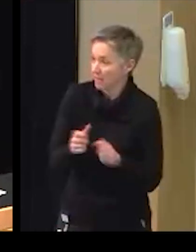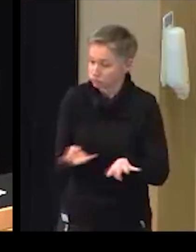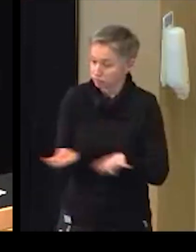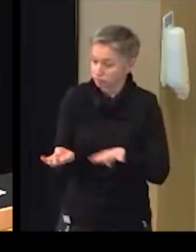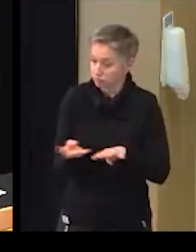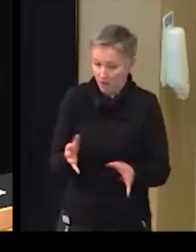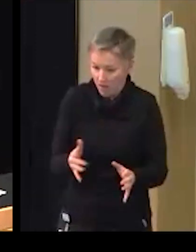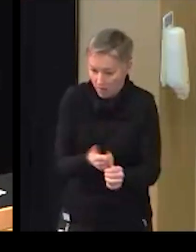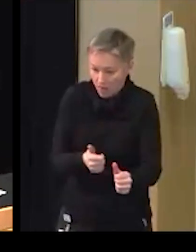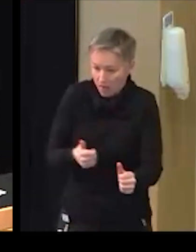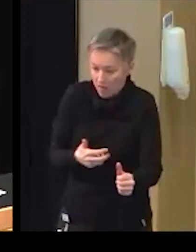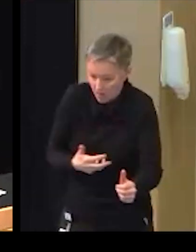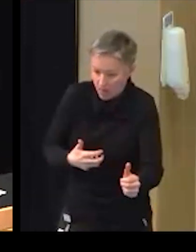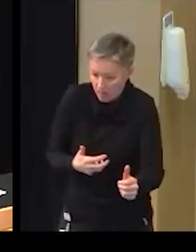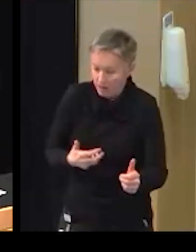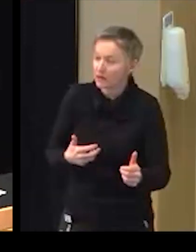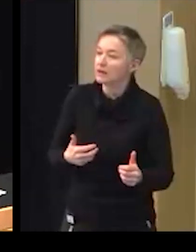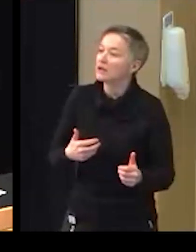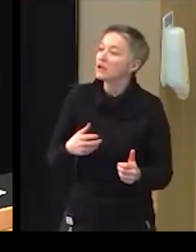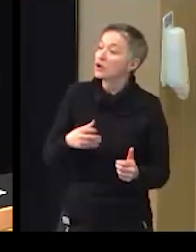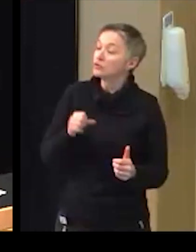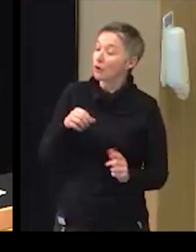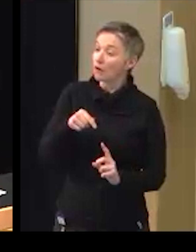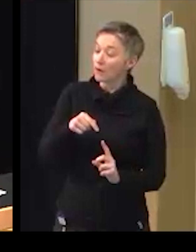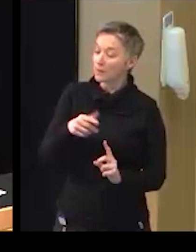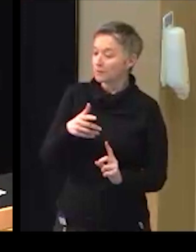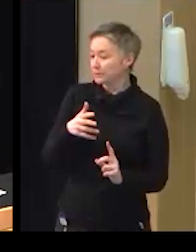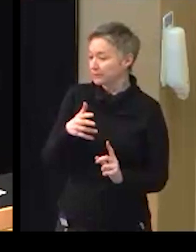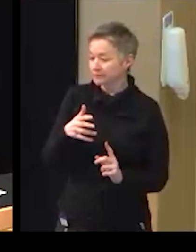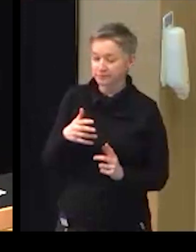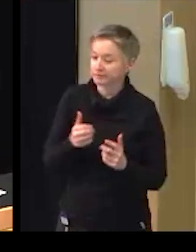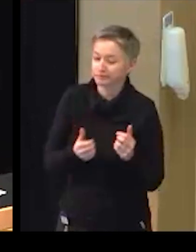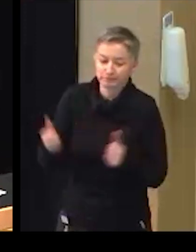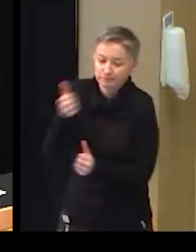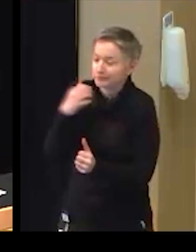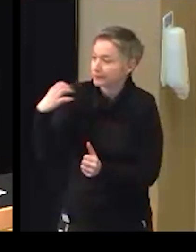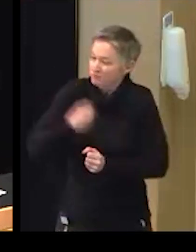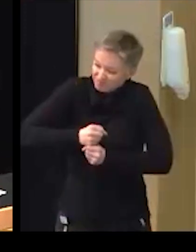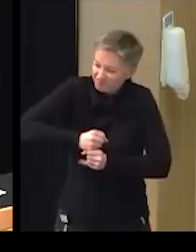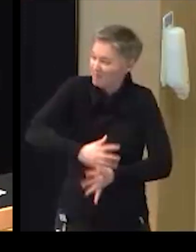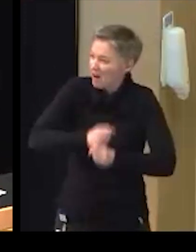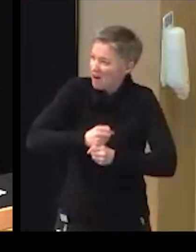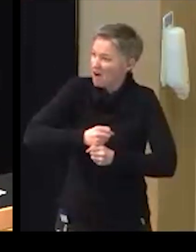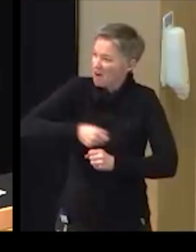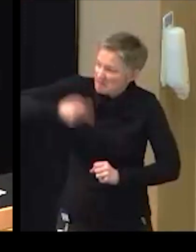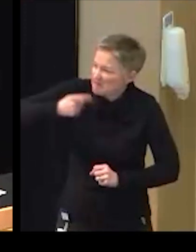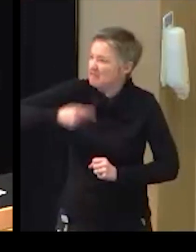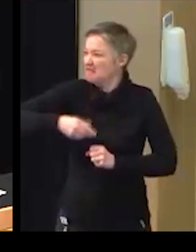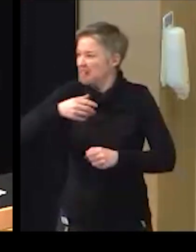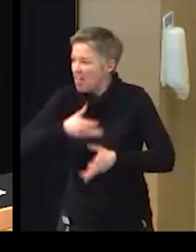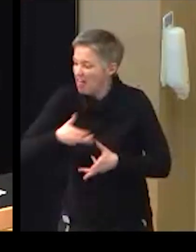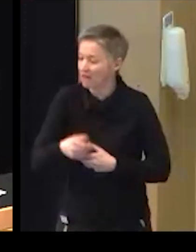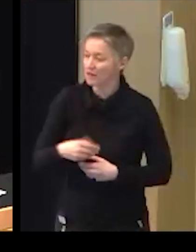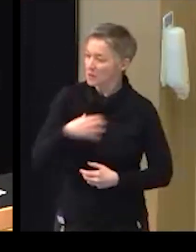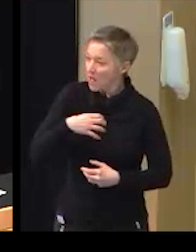the assembly line and received a lot of barrage of yelling, screaming at him, to the point where he